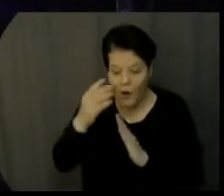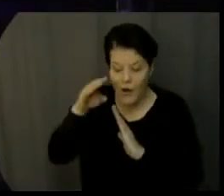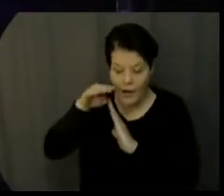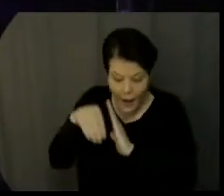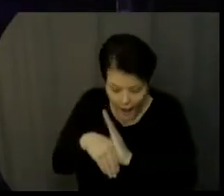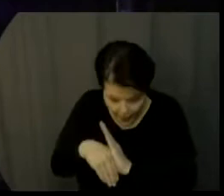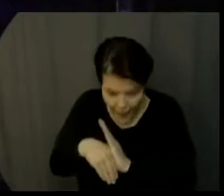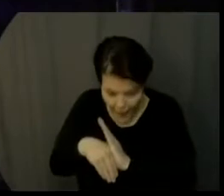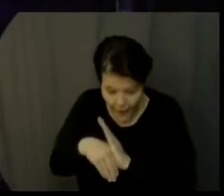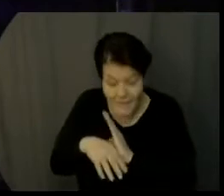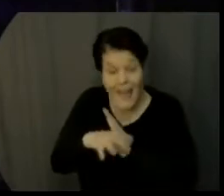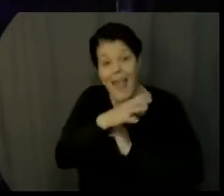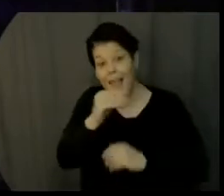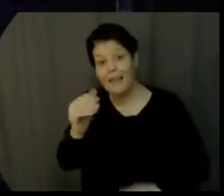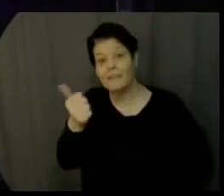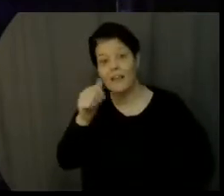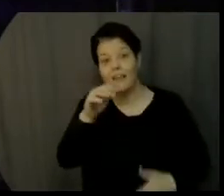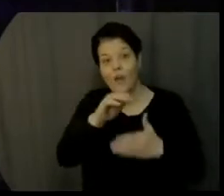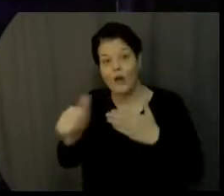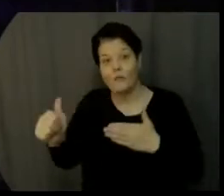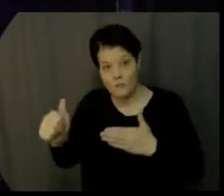and $10.